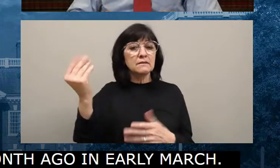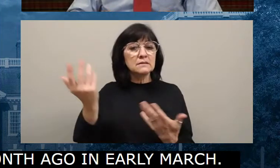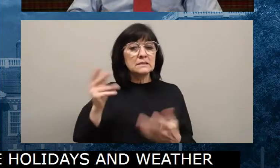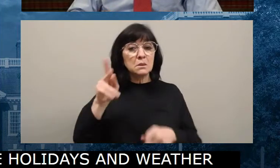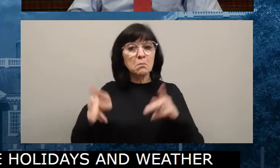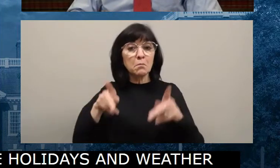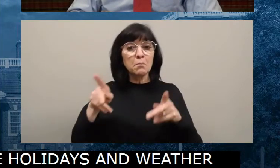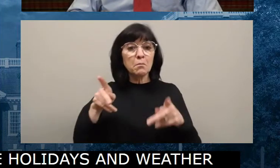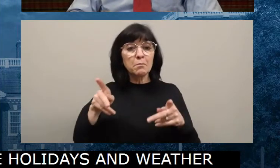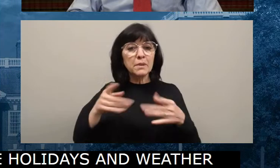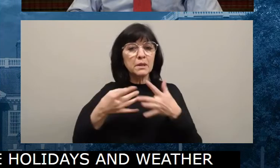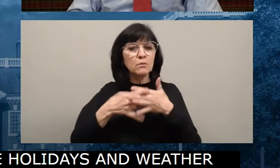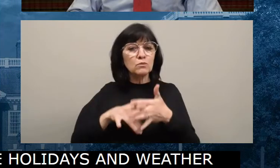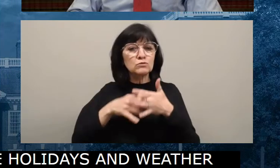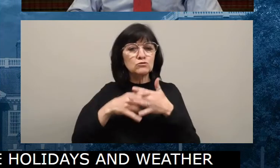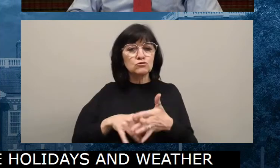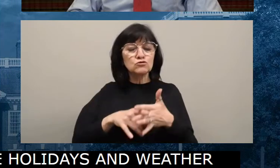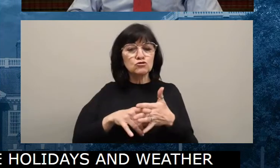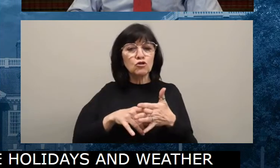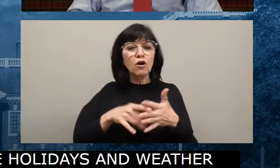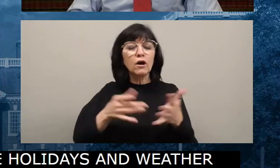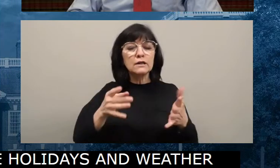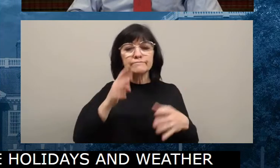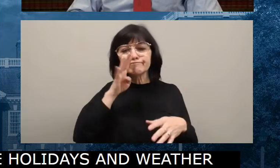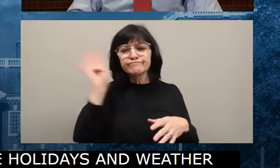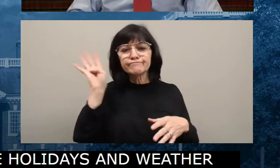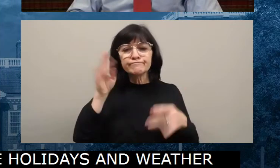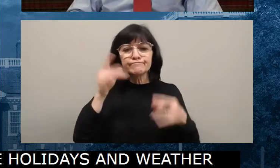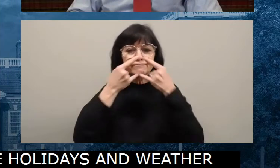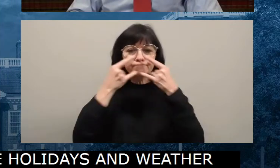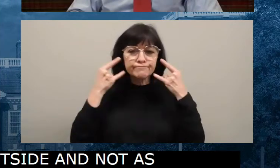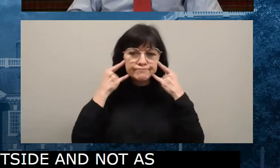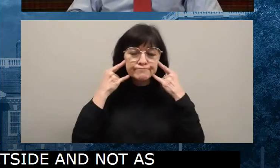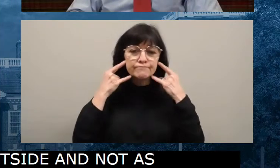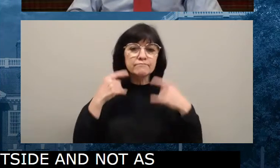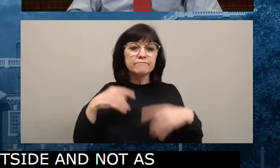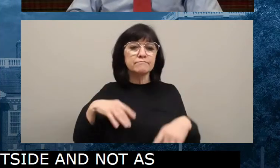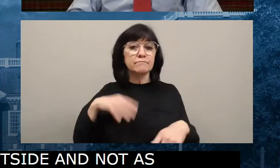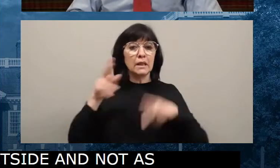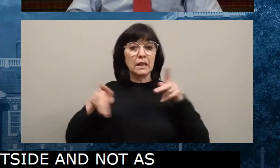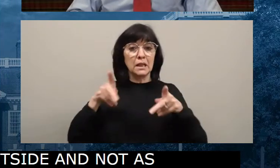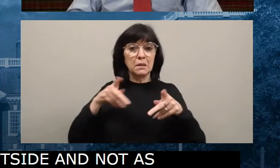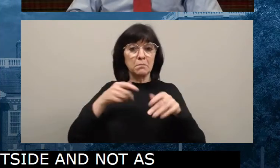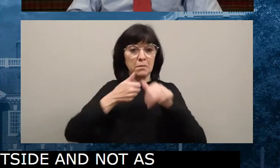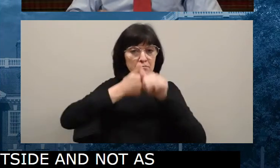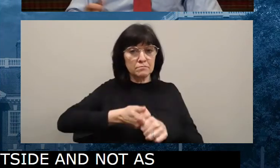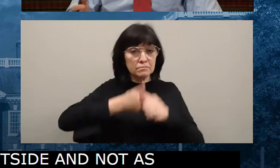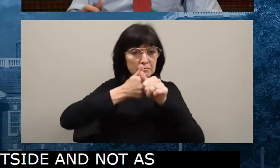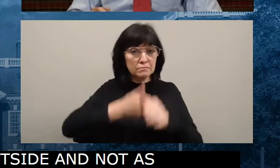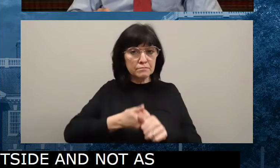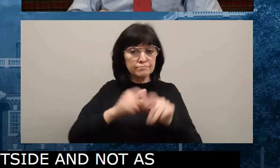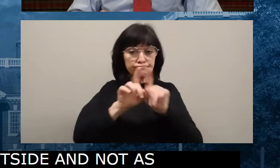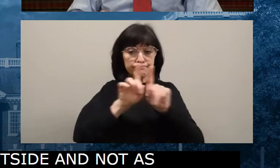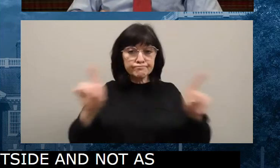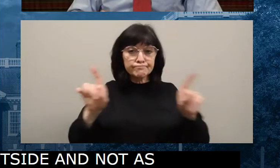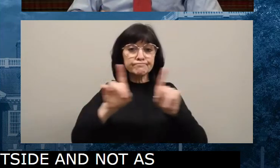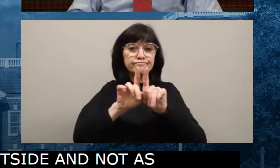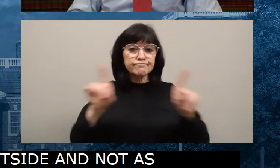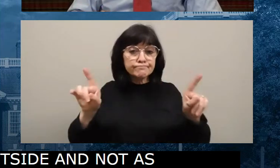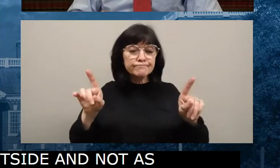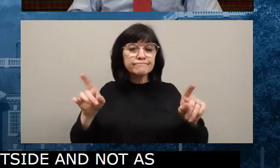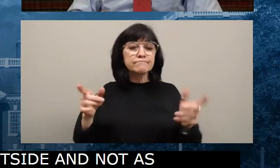compliant with face mask wearing and with respect to social distancing. I do see pretty good compliance though. We had